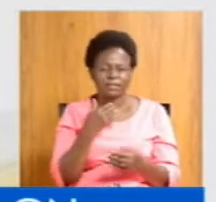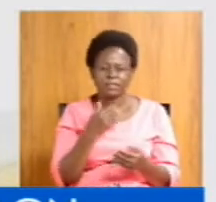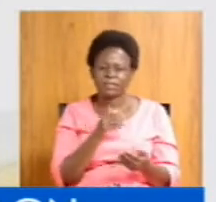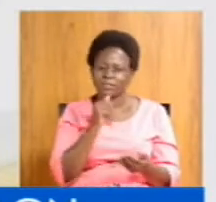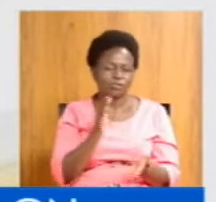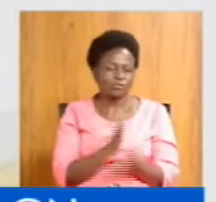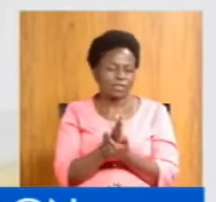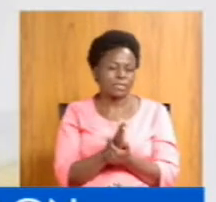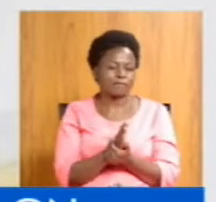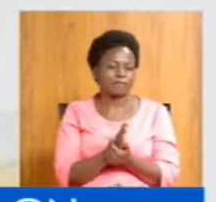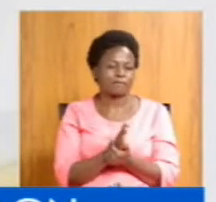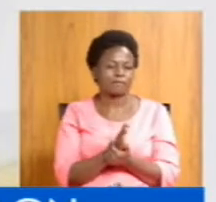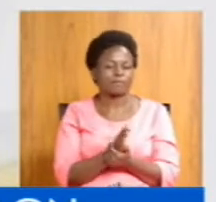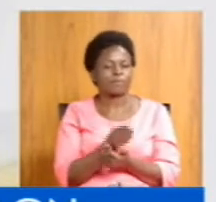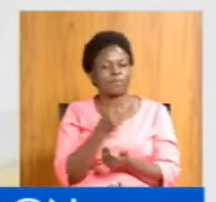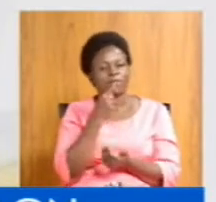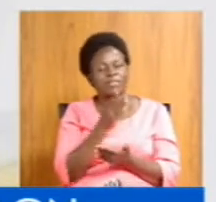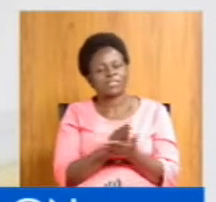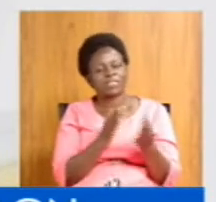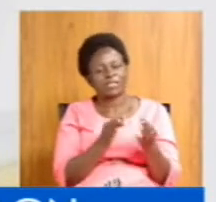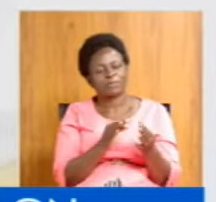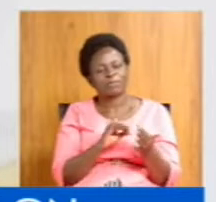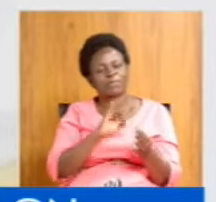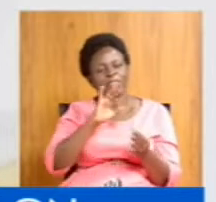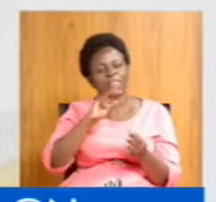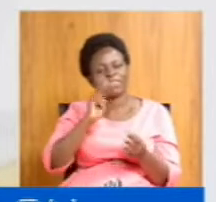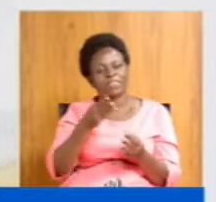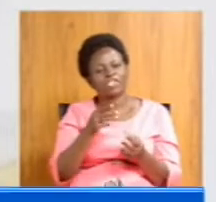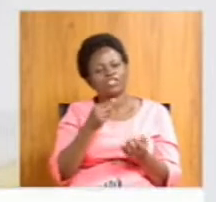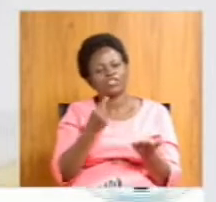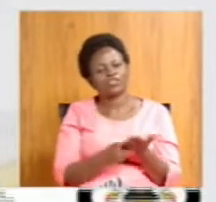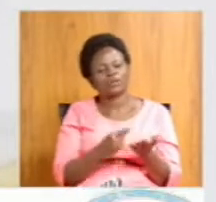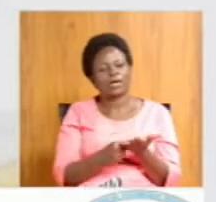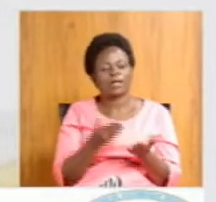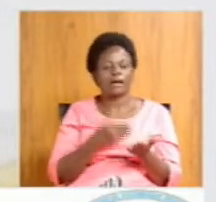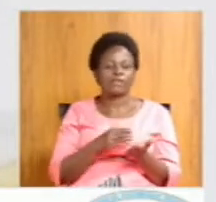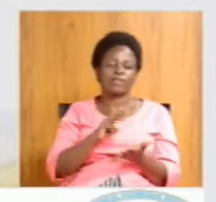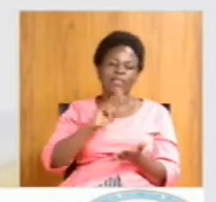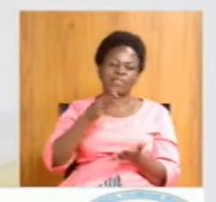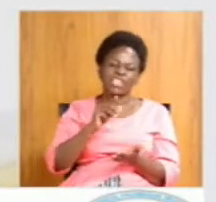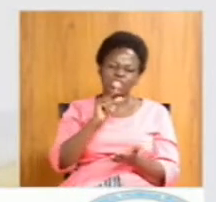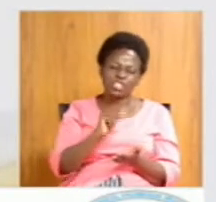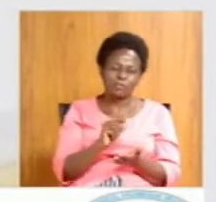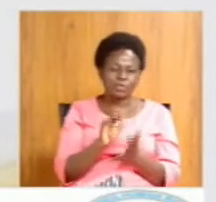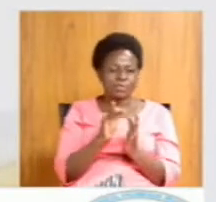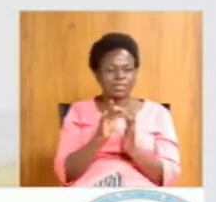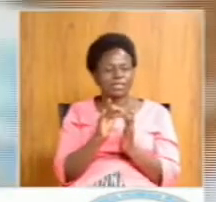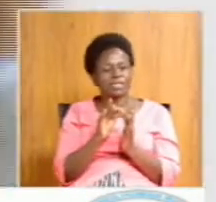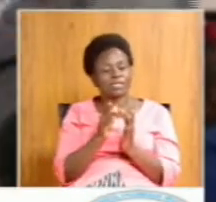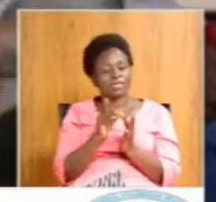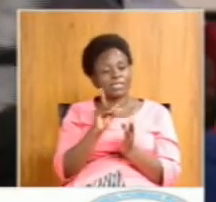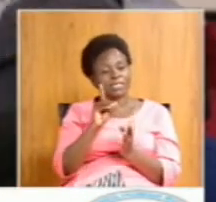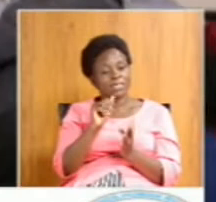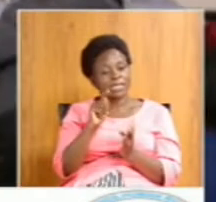So, of course, he mentioned something about the third cheapest, Uganda having the third cheapest internet data bundles